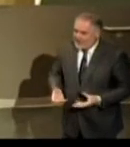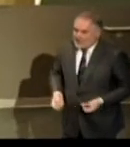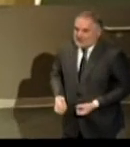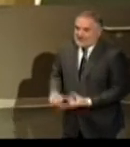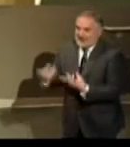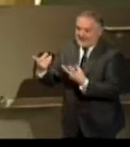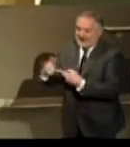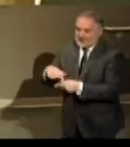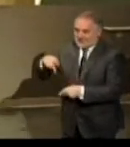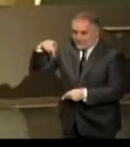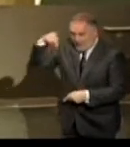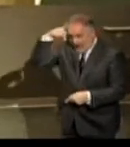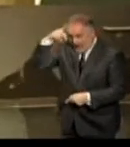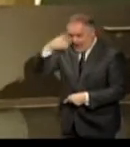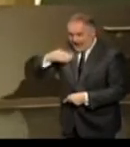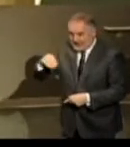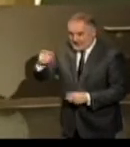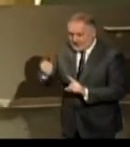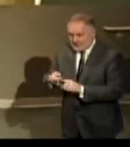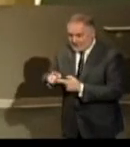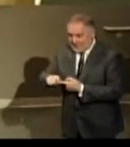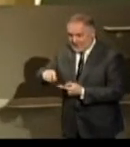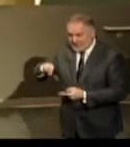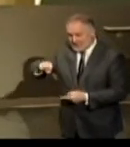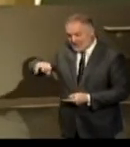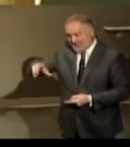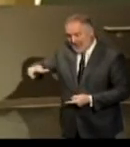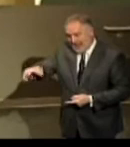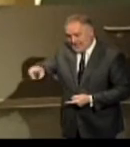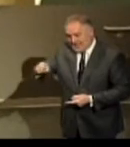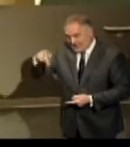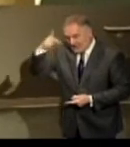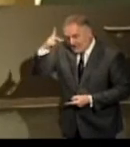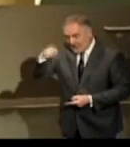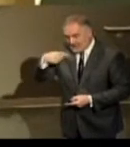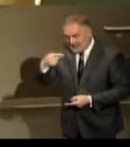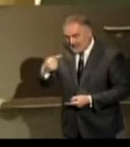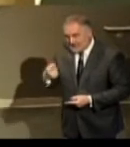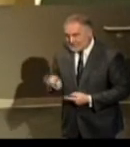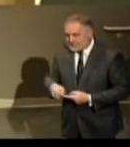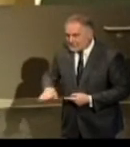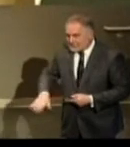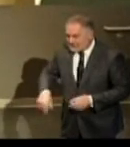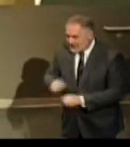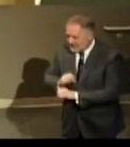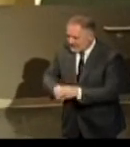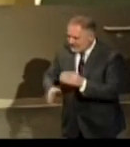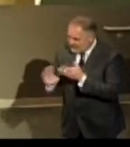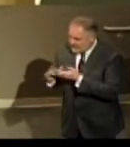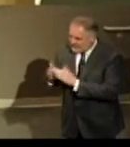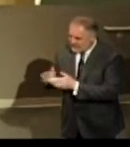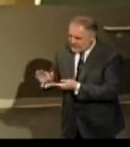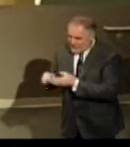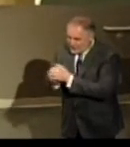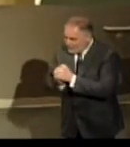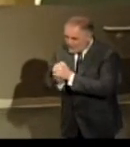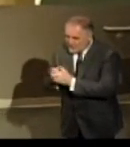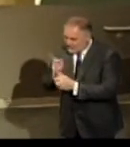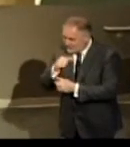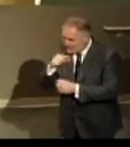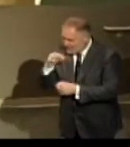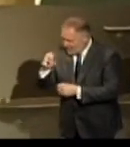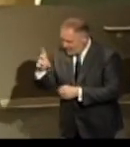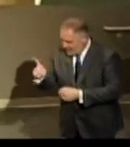sacrifices unto them, and I want you to listen to what Paul says to this heathen city that worships false gods. He doesn't start preaching to them.